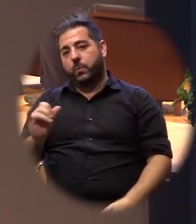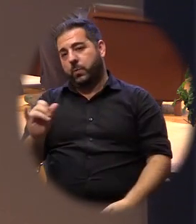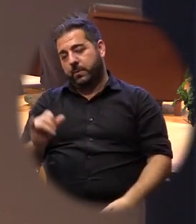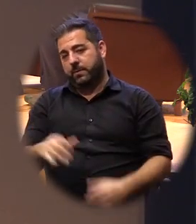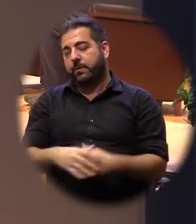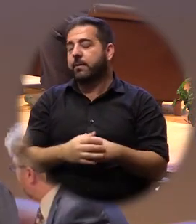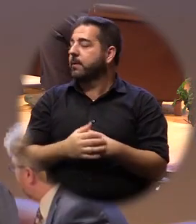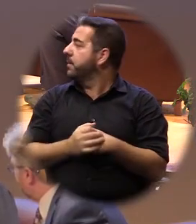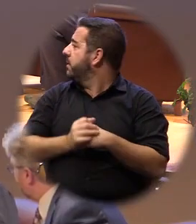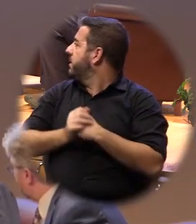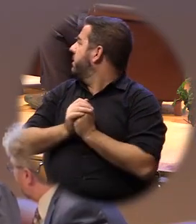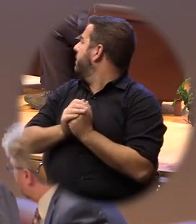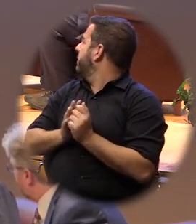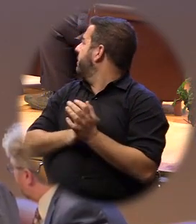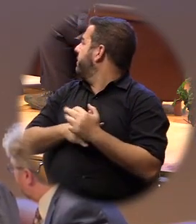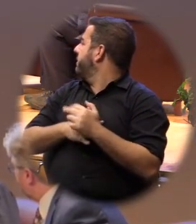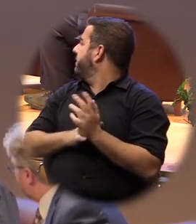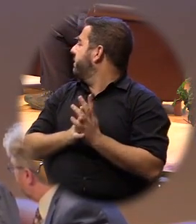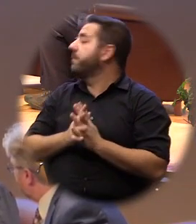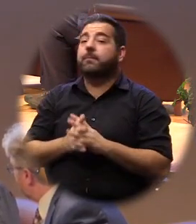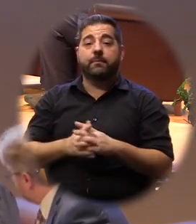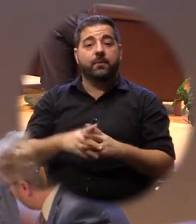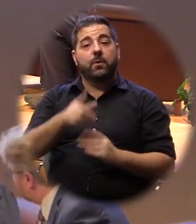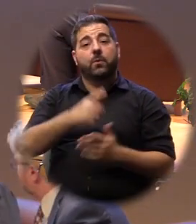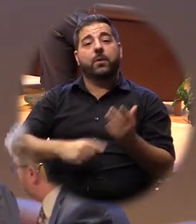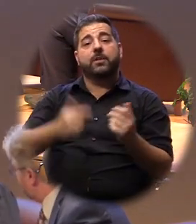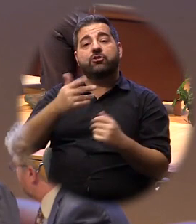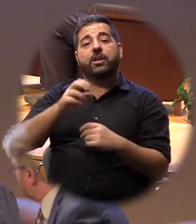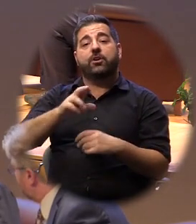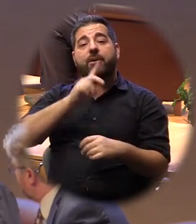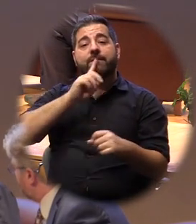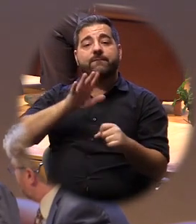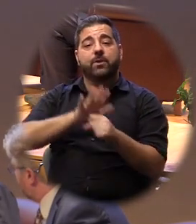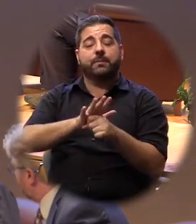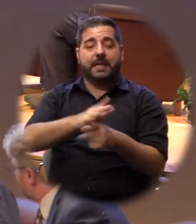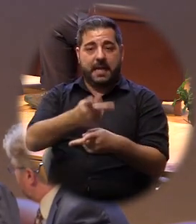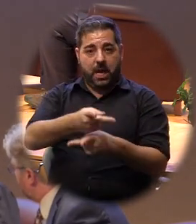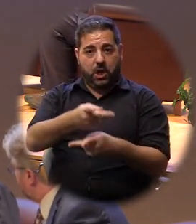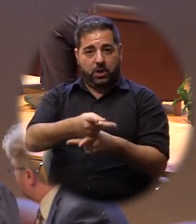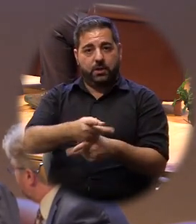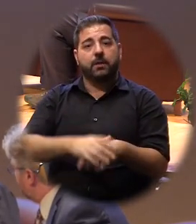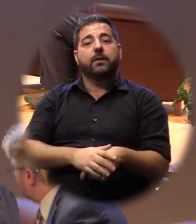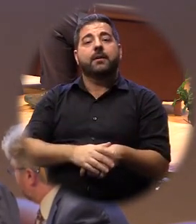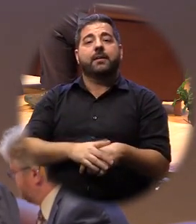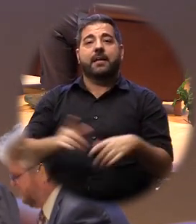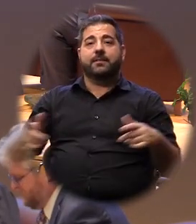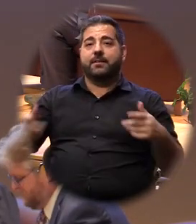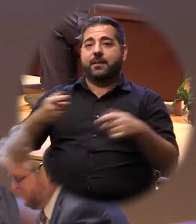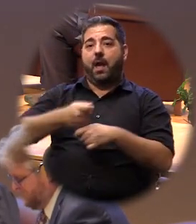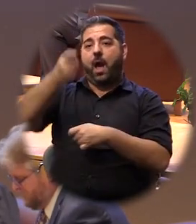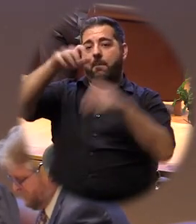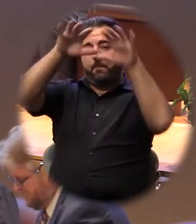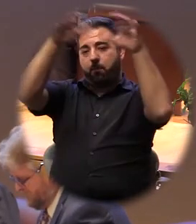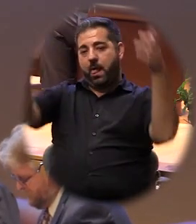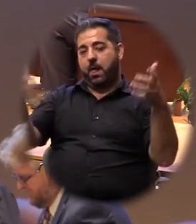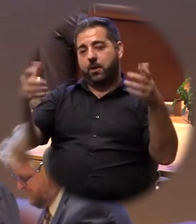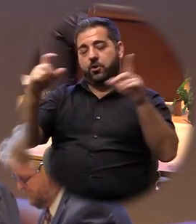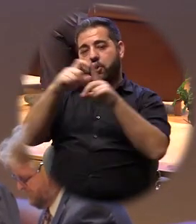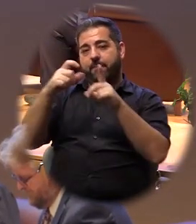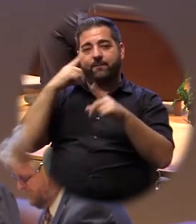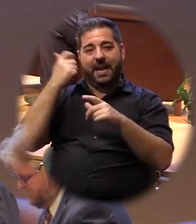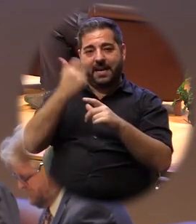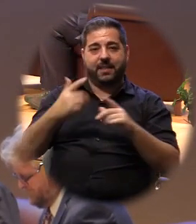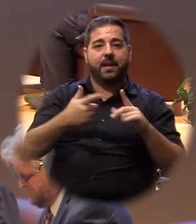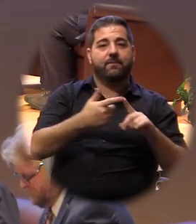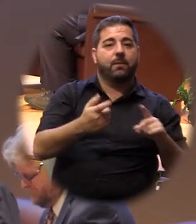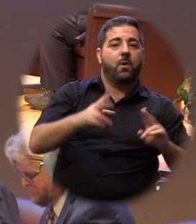well I'll speak to like gender affirming care um which is kind of the umbrella term for anything from